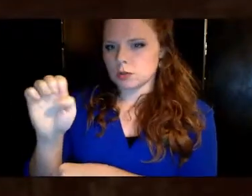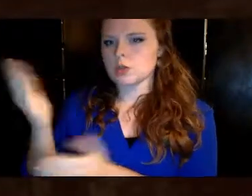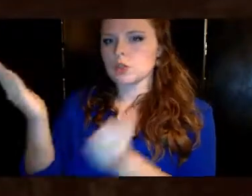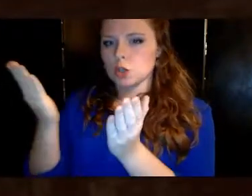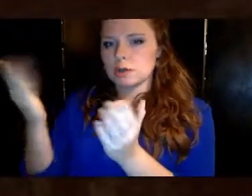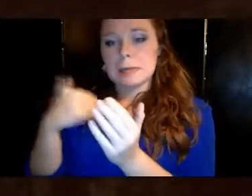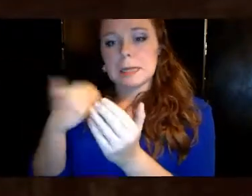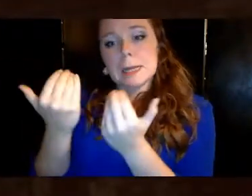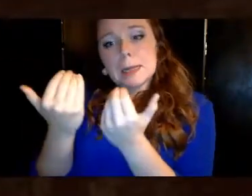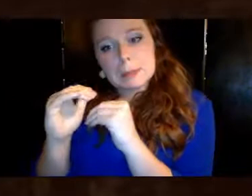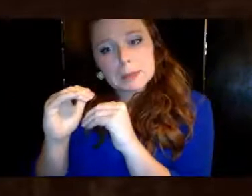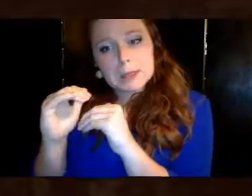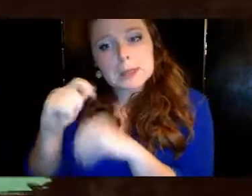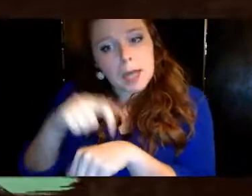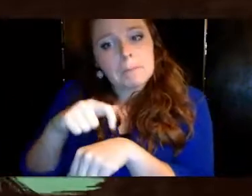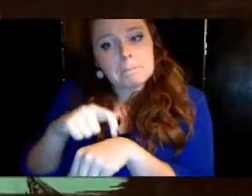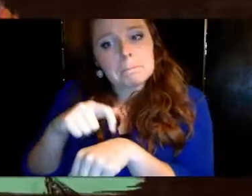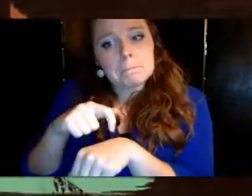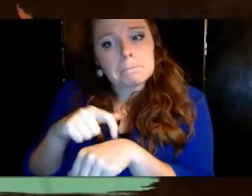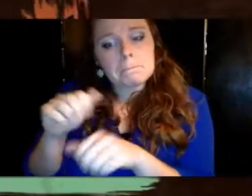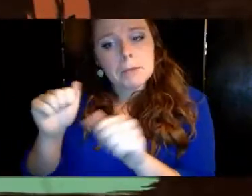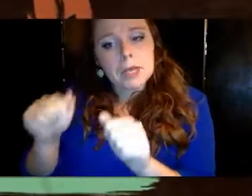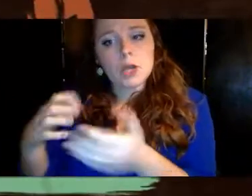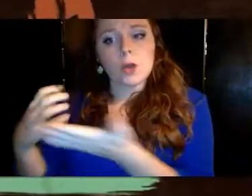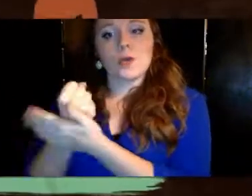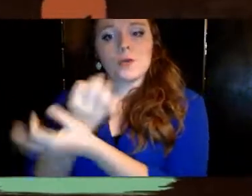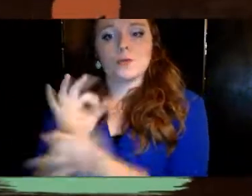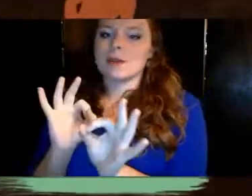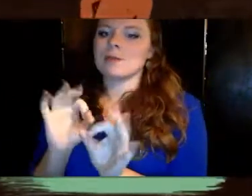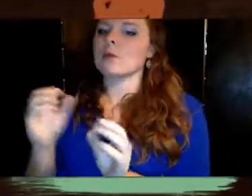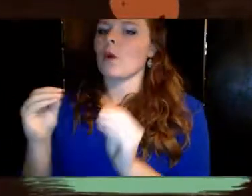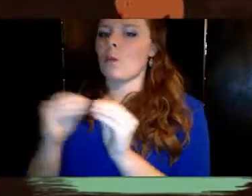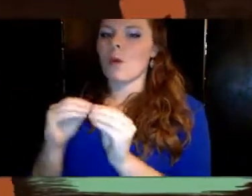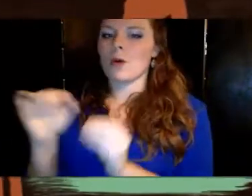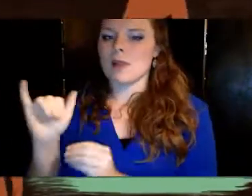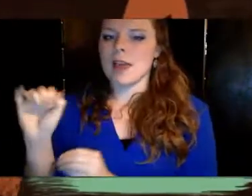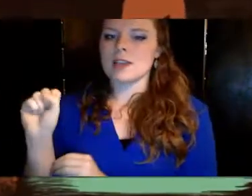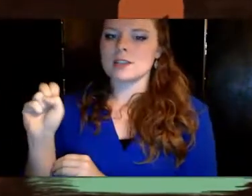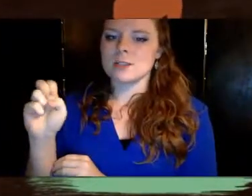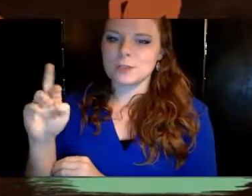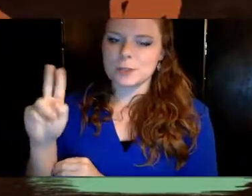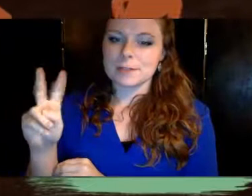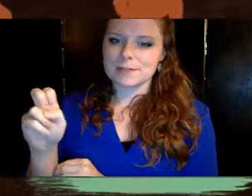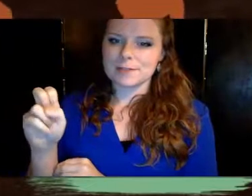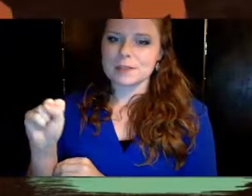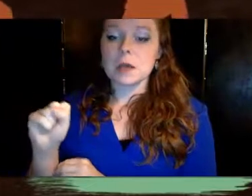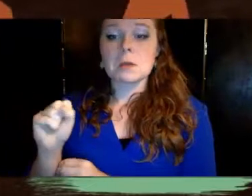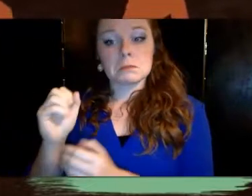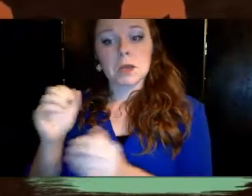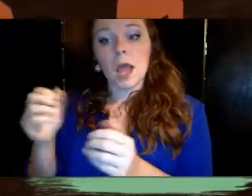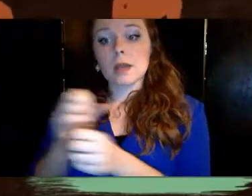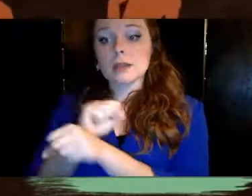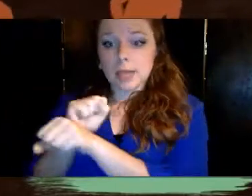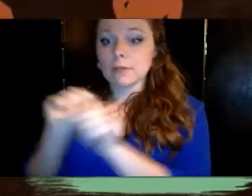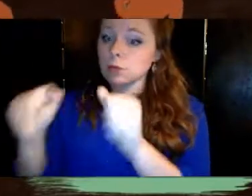chance to buy one's freedom. Others were more like European serfs. In some societies, slaves could be part of a master's family,